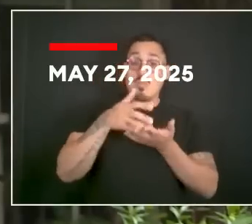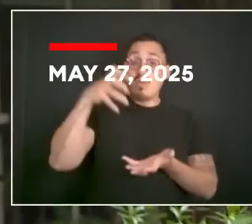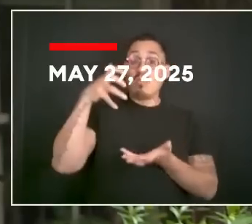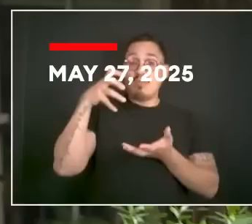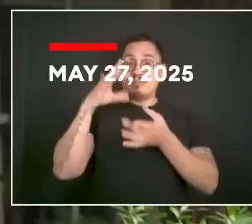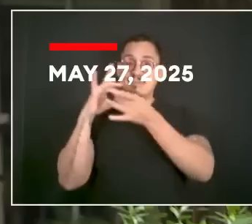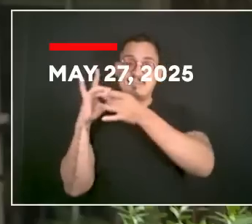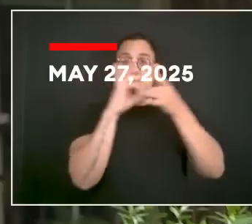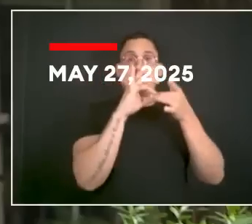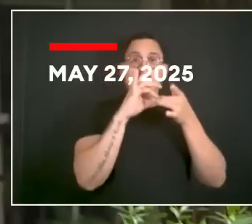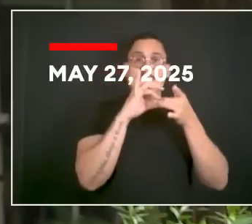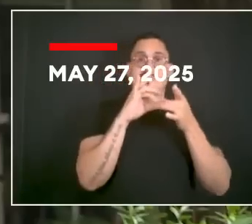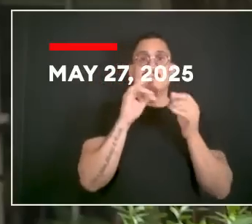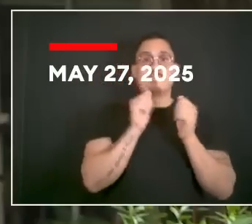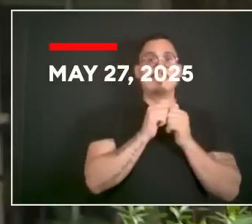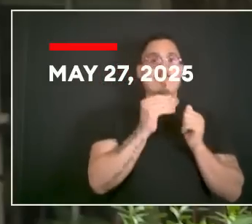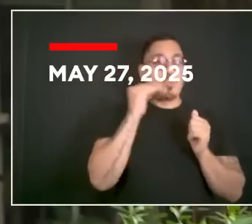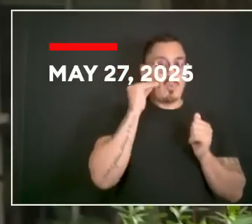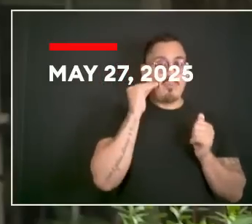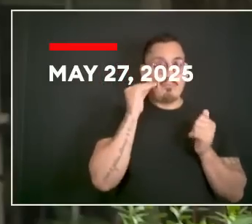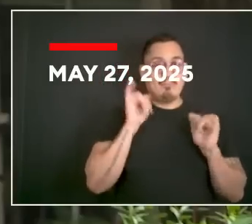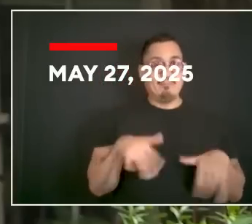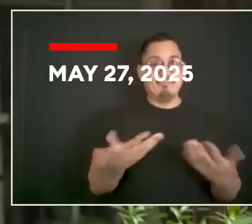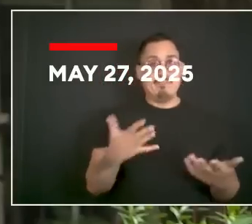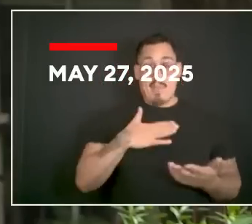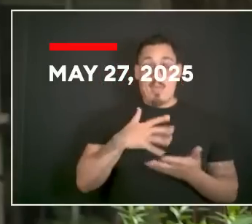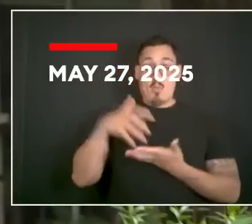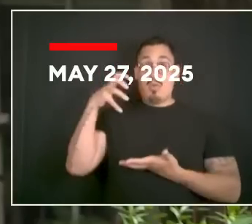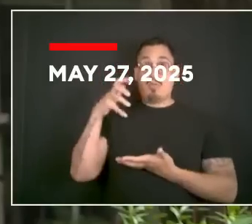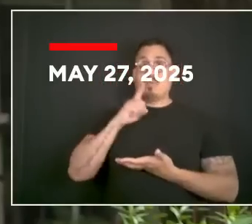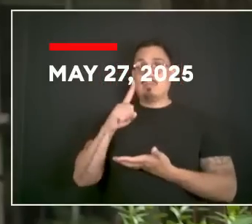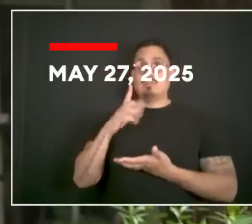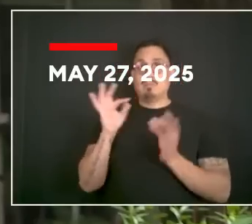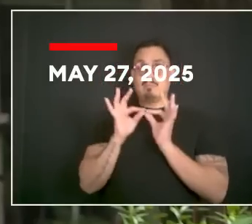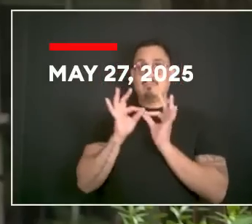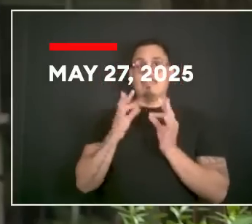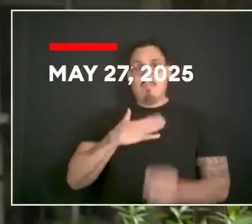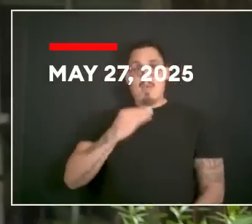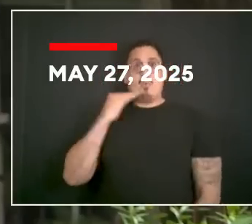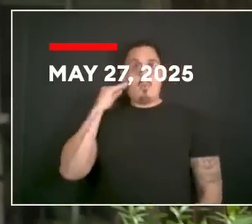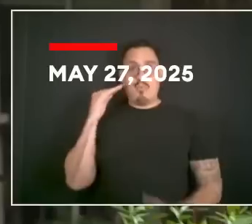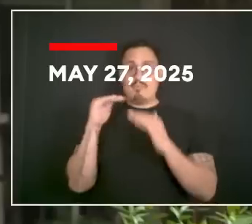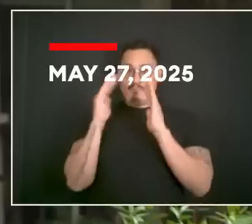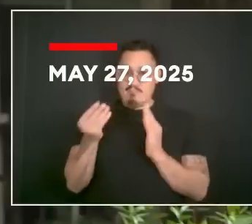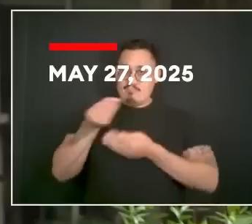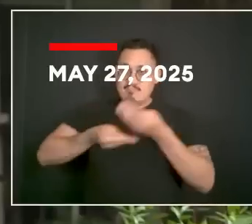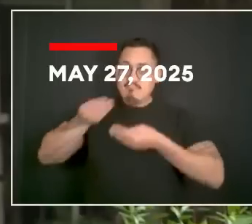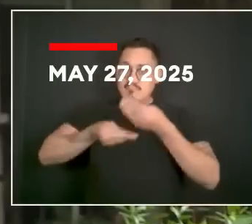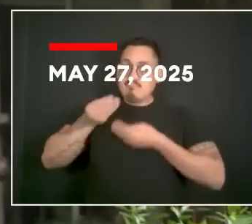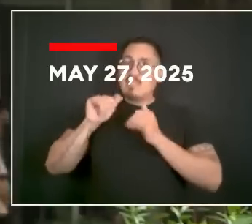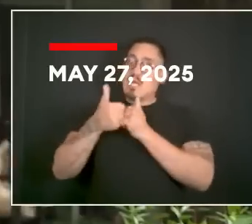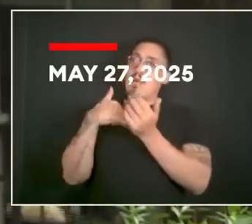their home. My wealth is my home. That's how I was able to get Jordan's college tuition paid. That's what gives me a stable lifestyle.